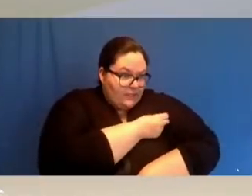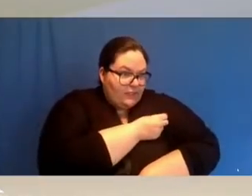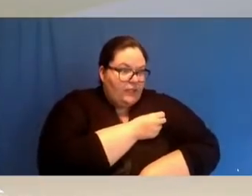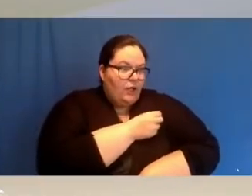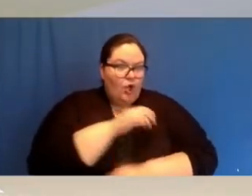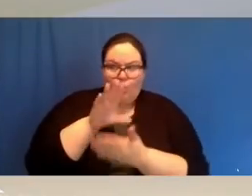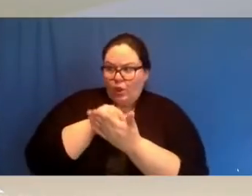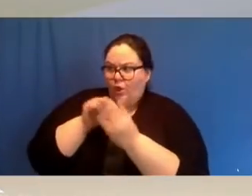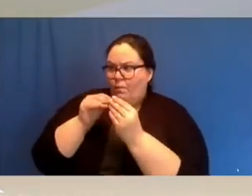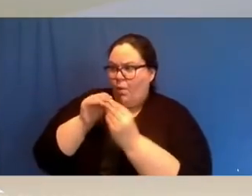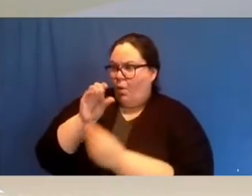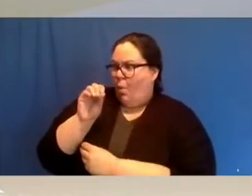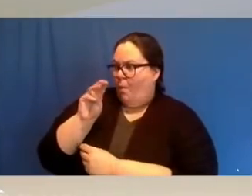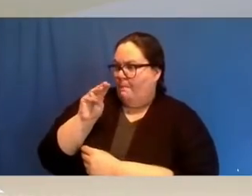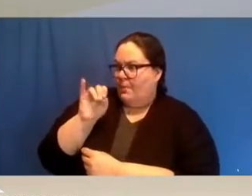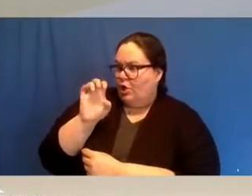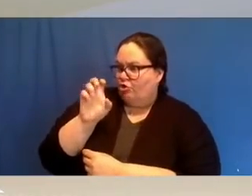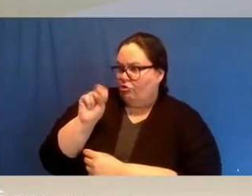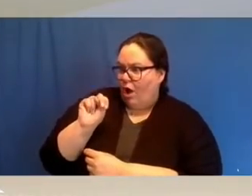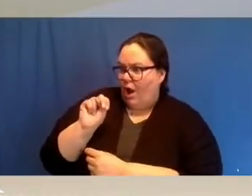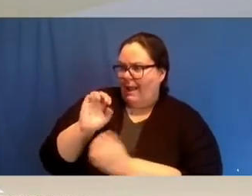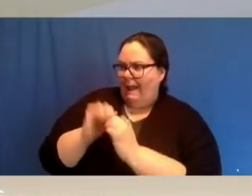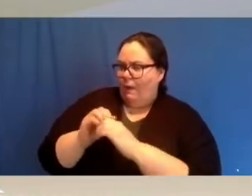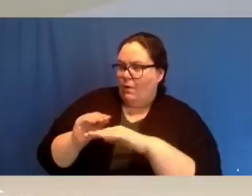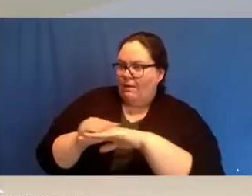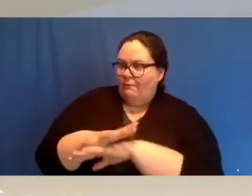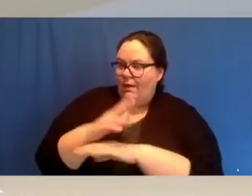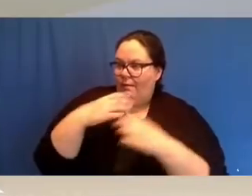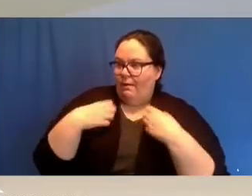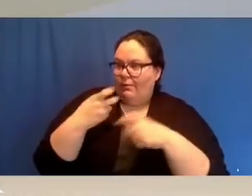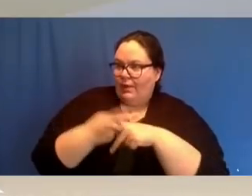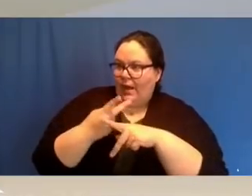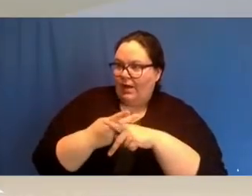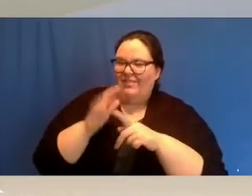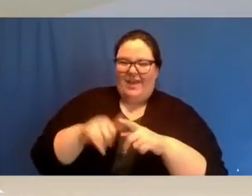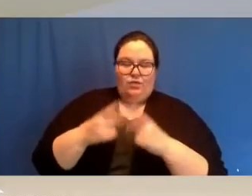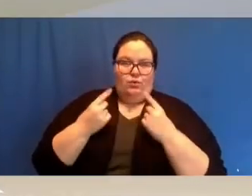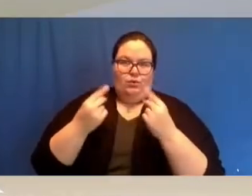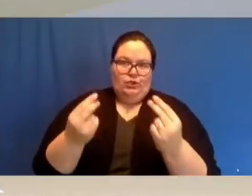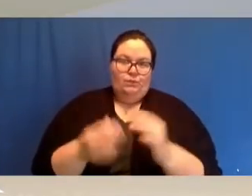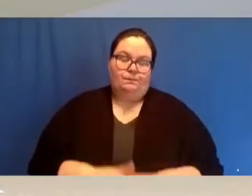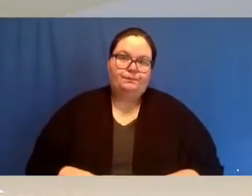and the potential impact on the healthcare system, that is what we are going to try to do.